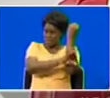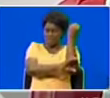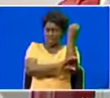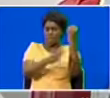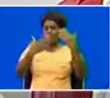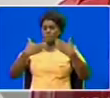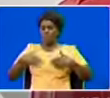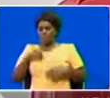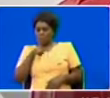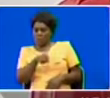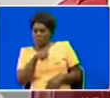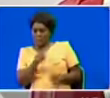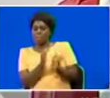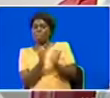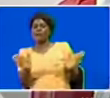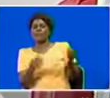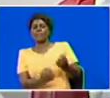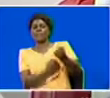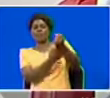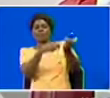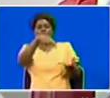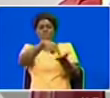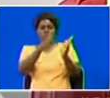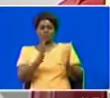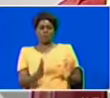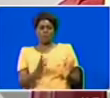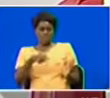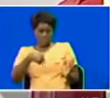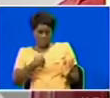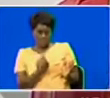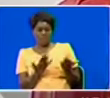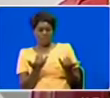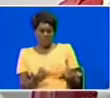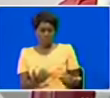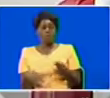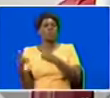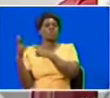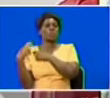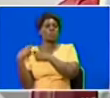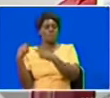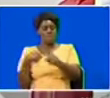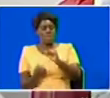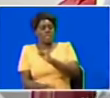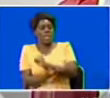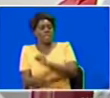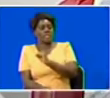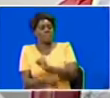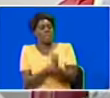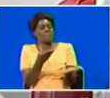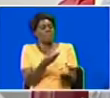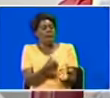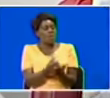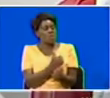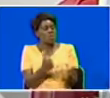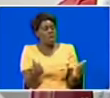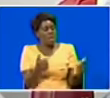the people should fund the politician. Mm-hmm. So because if you fund me, I'm accountable to you. Mm-hmm. For every single person who sent their 10 shillings, their 5 bob, their